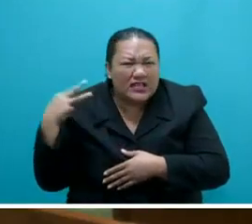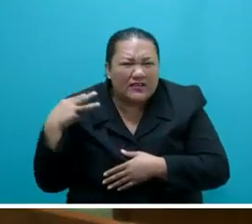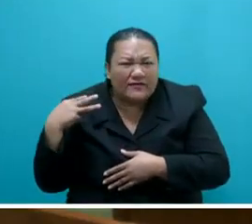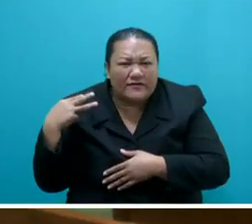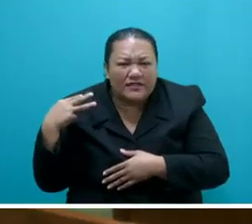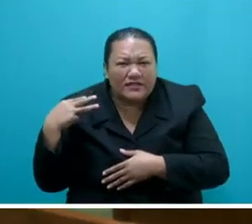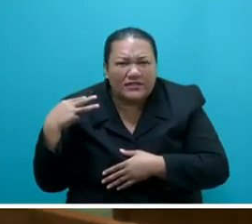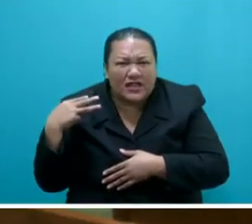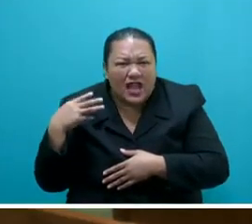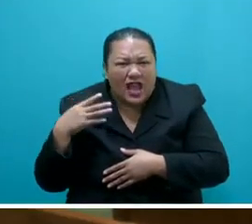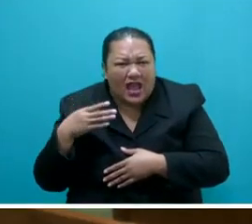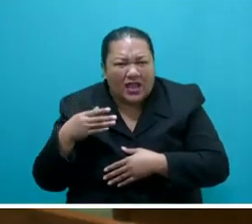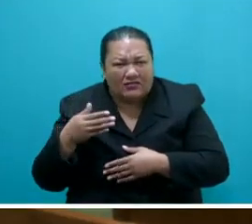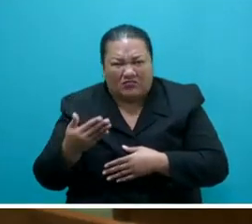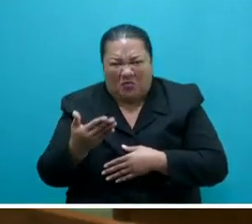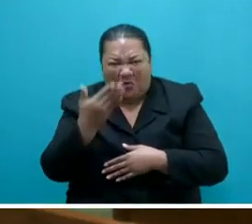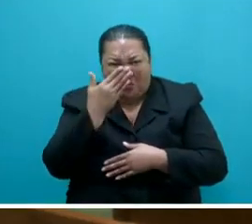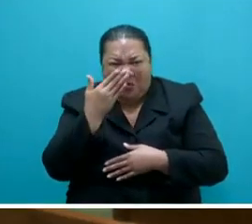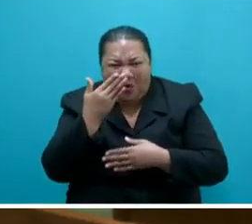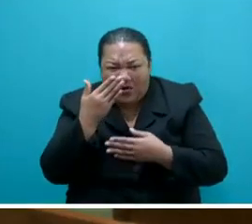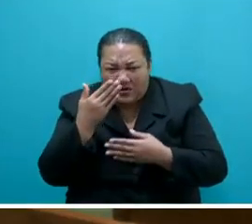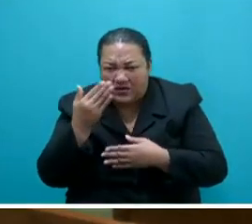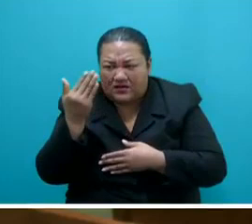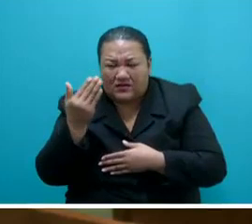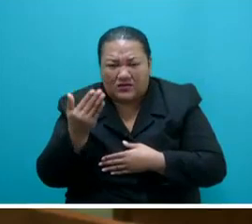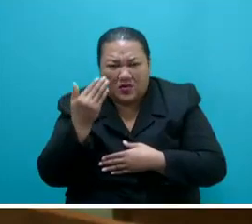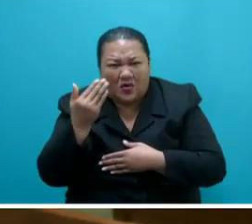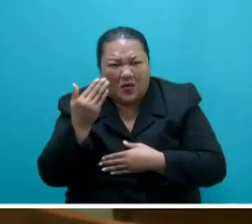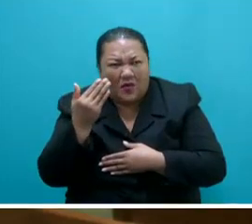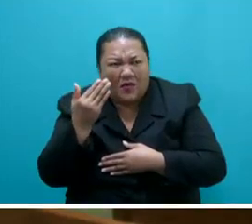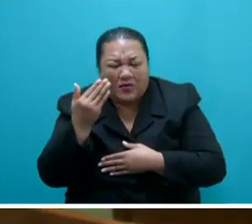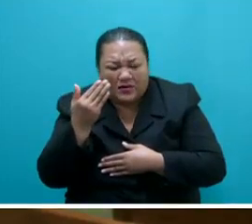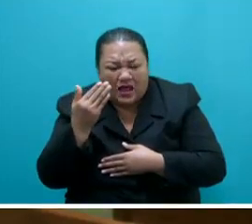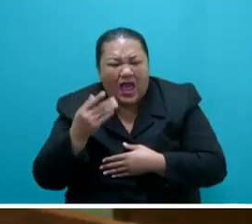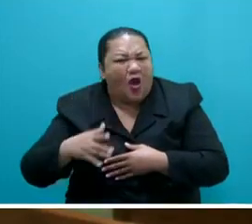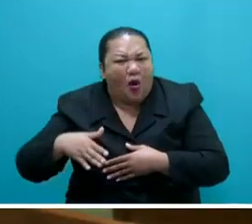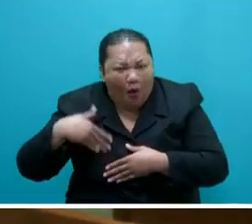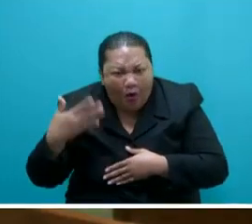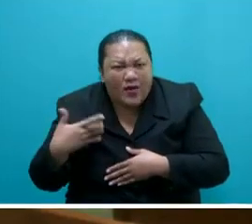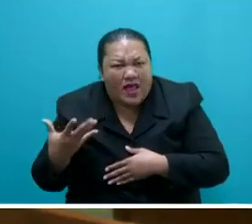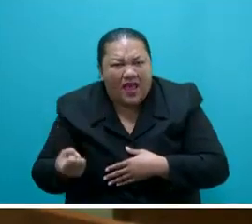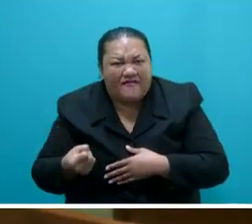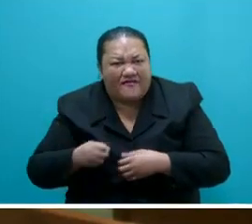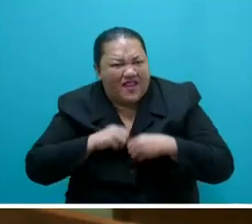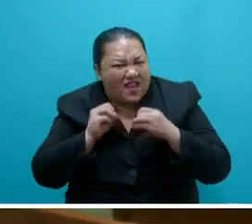short-sighted, and hateful ethnic supremacist. As a former...